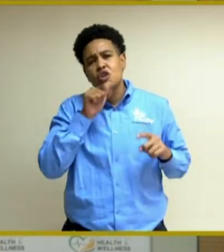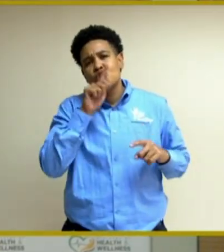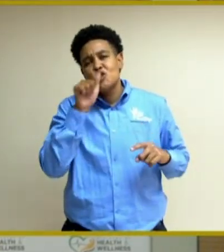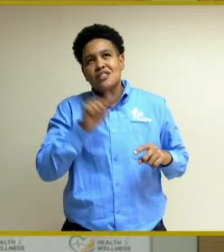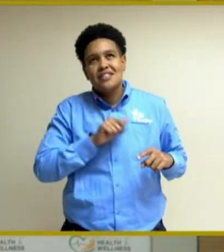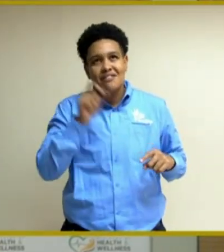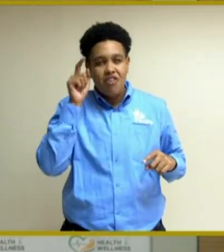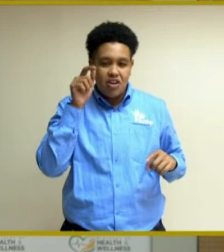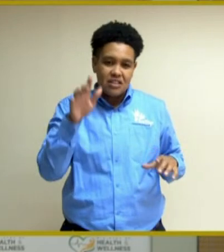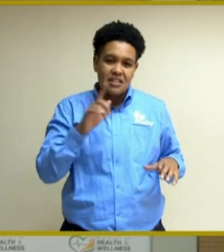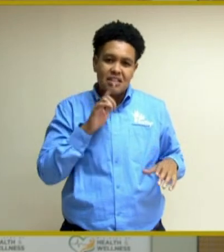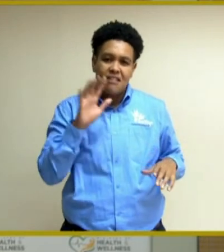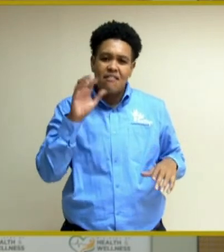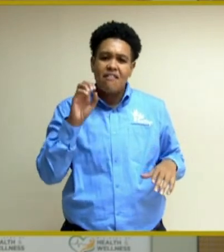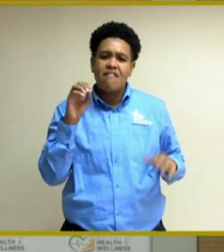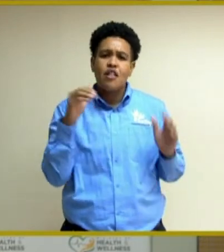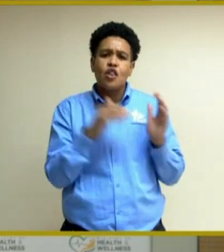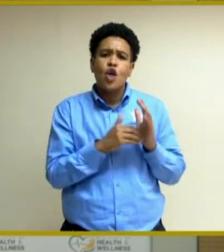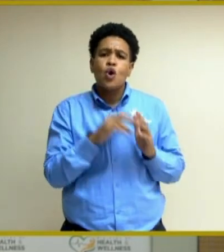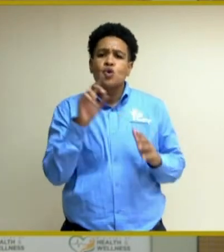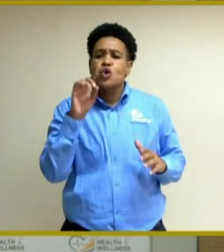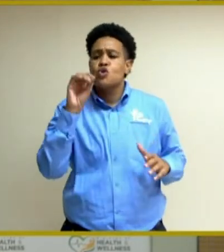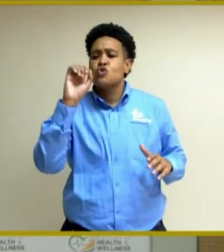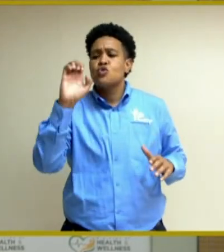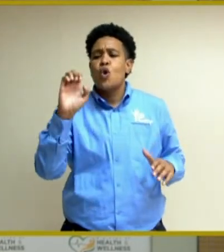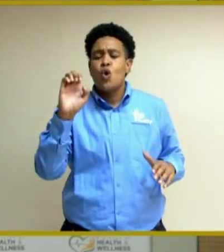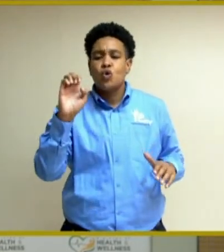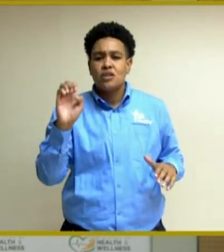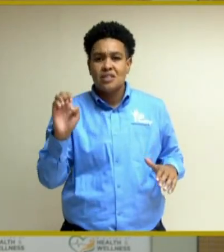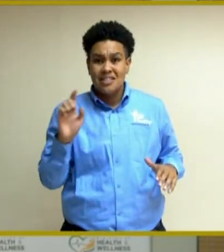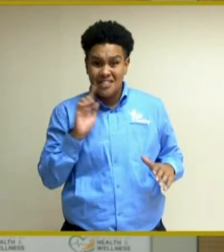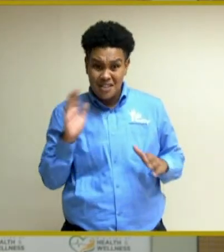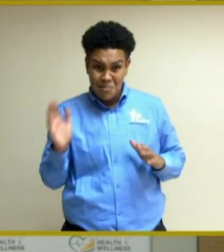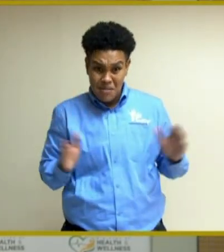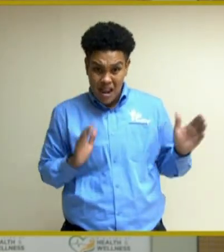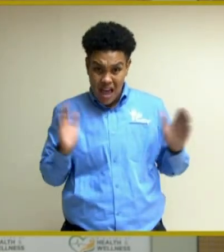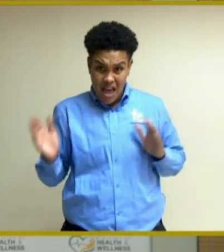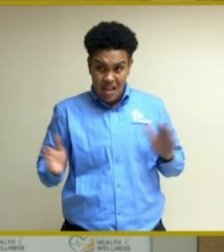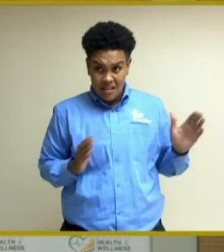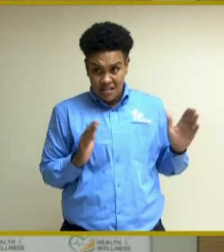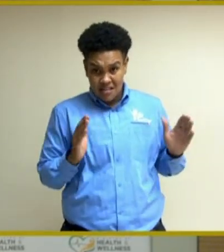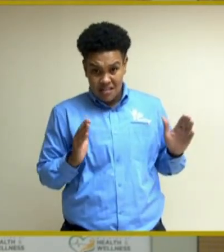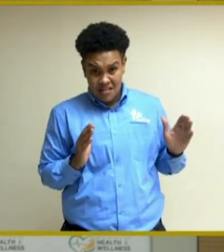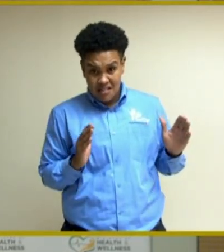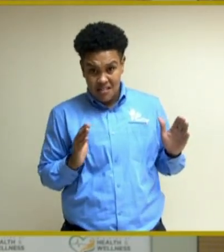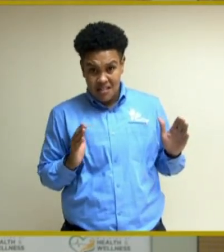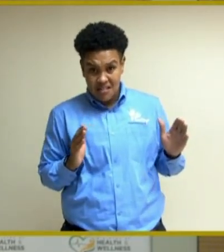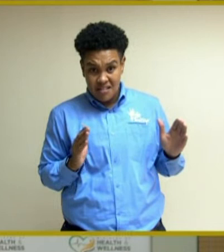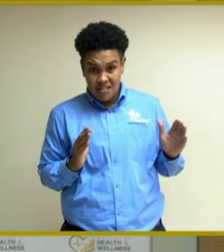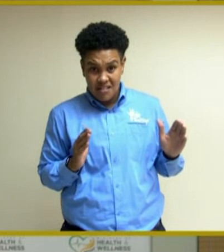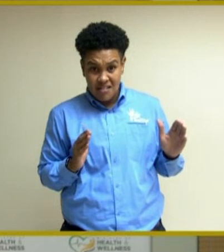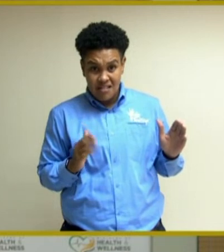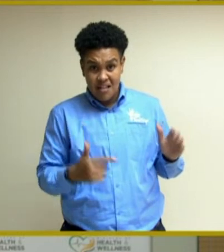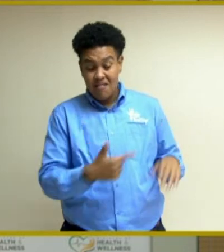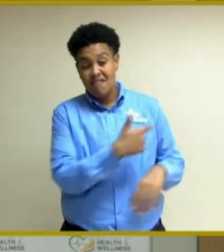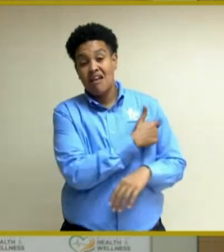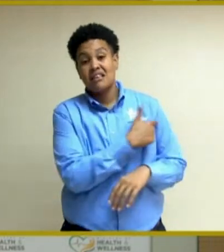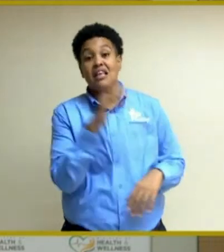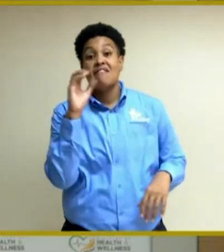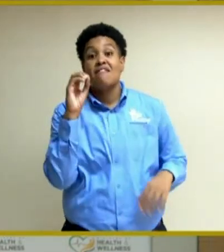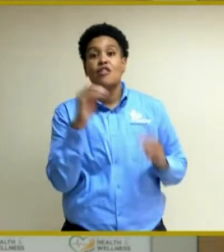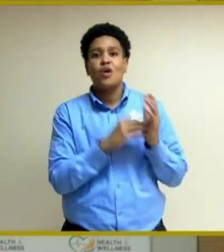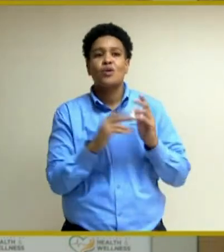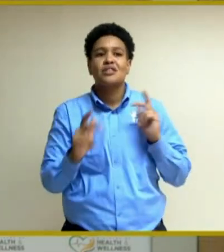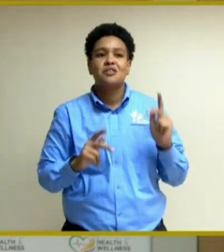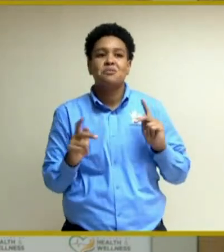So the 50,000 doses, is the plan to, is it that you vaccinate 50,000 people and